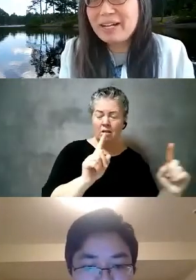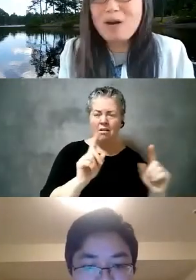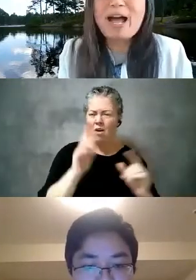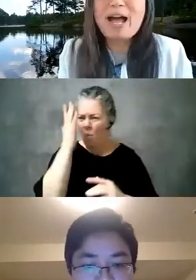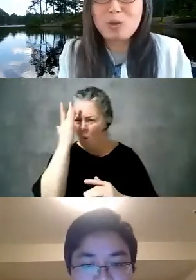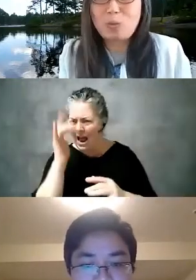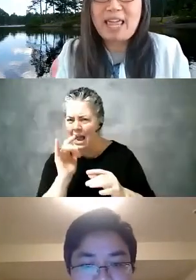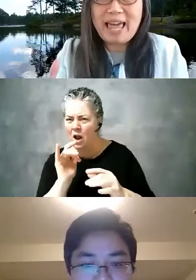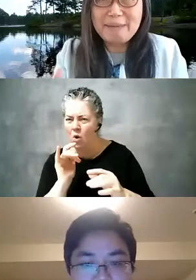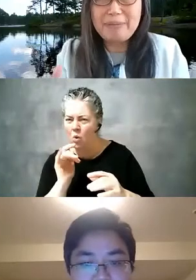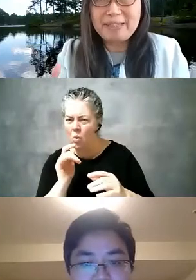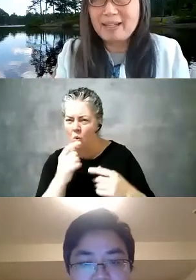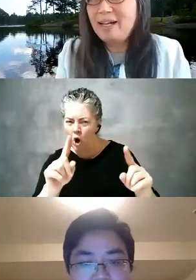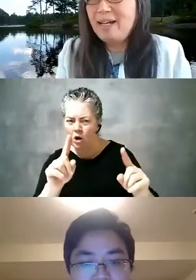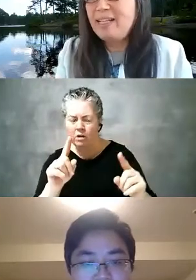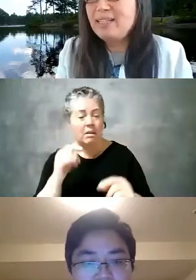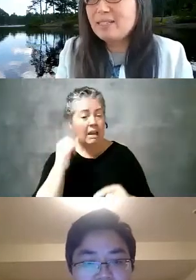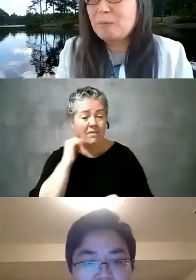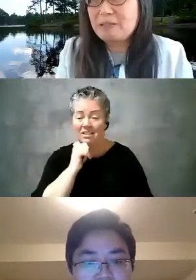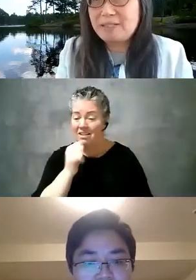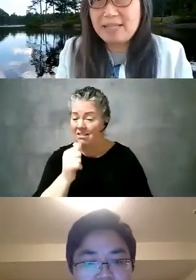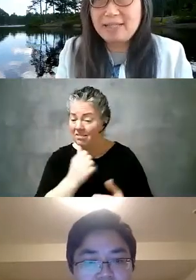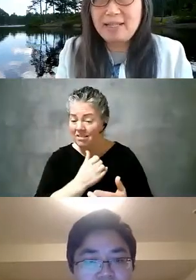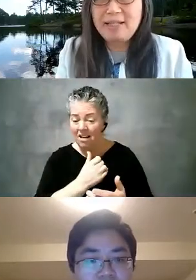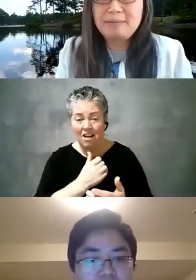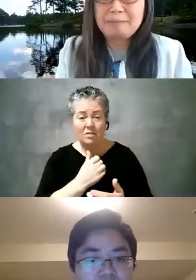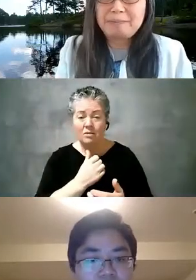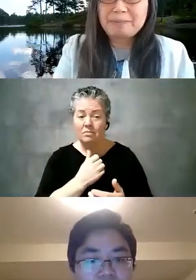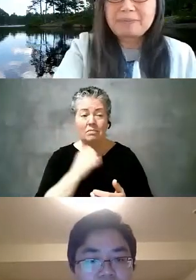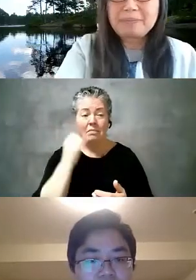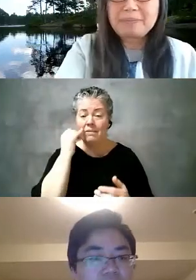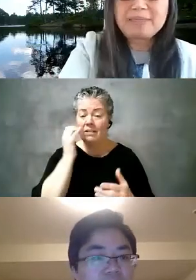work, why so, what happened in this process?